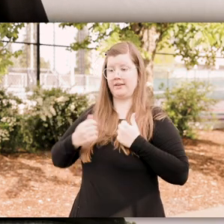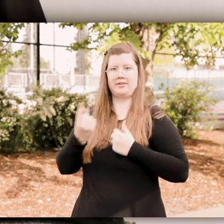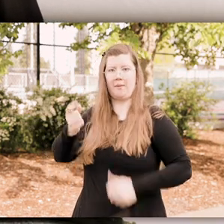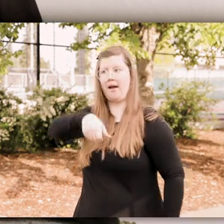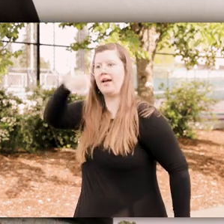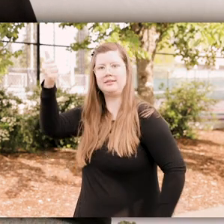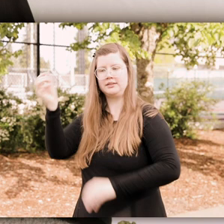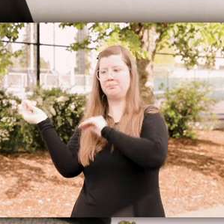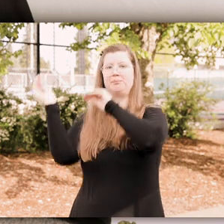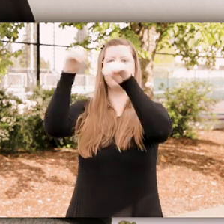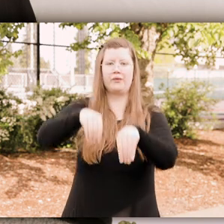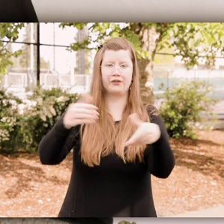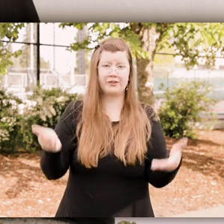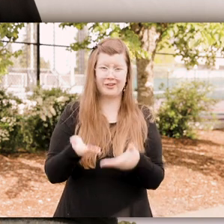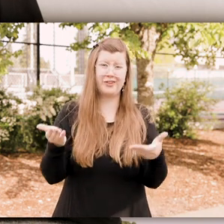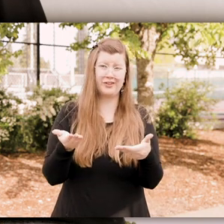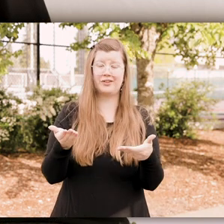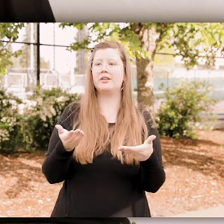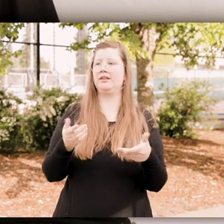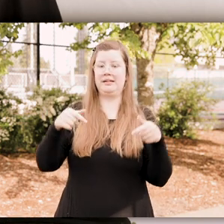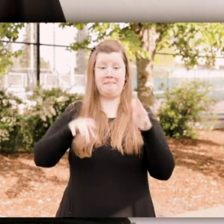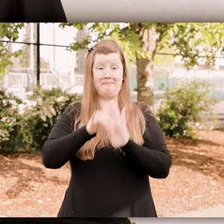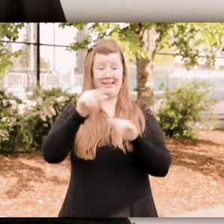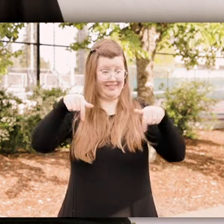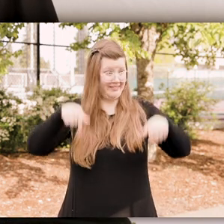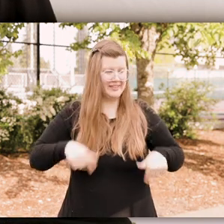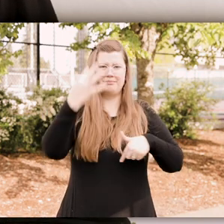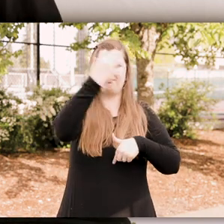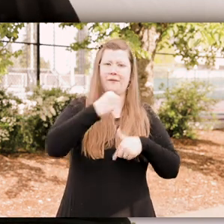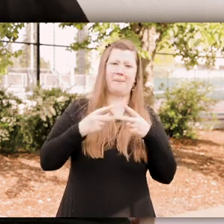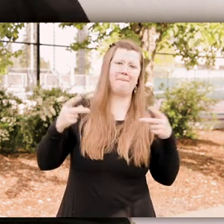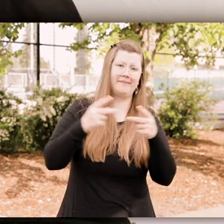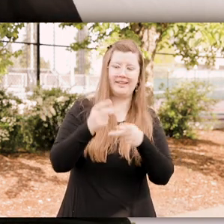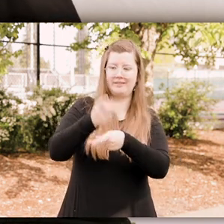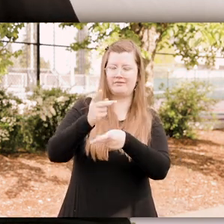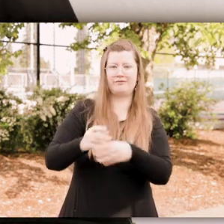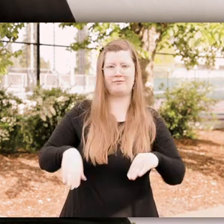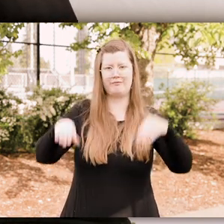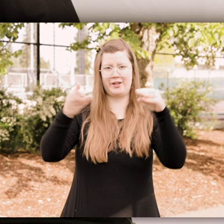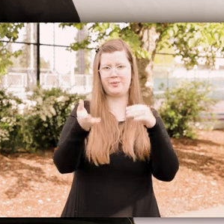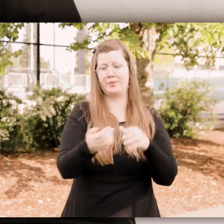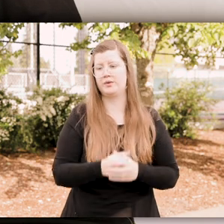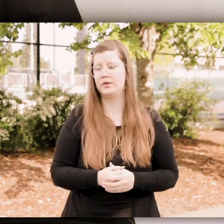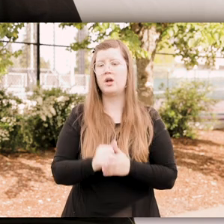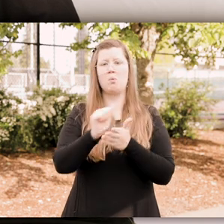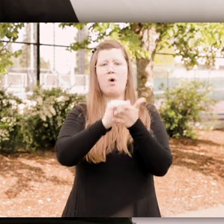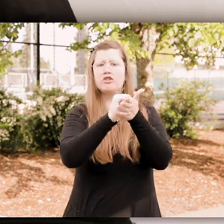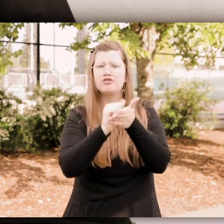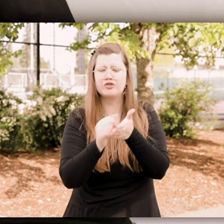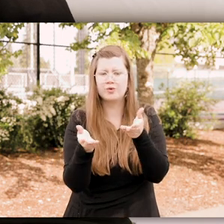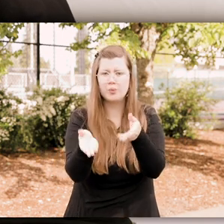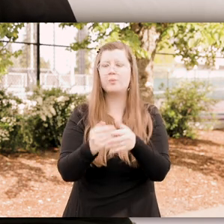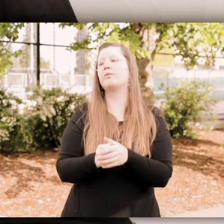you. They washed you and fed you and clothed you. They have driven you in pitch dark to